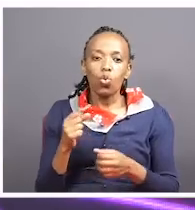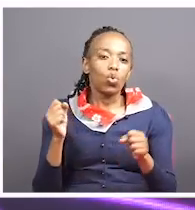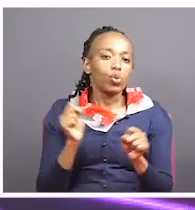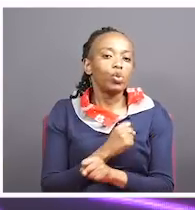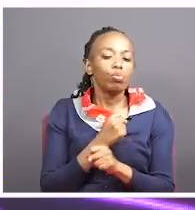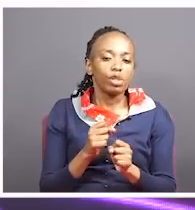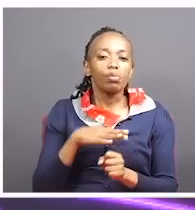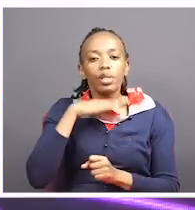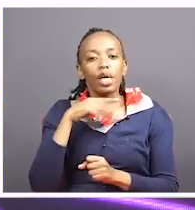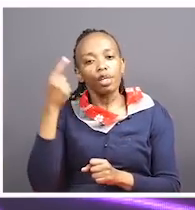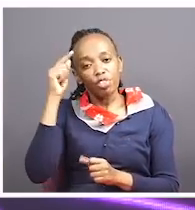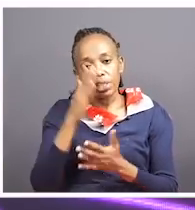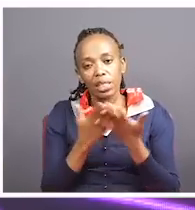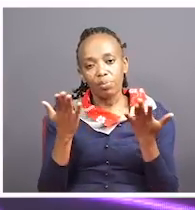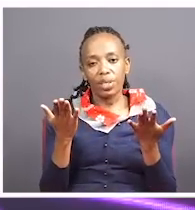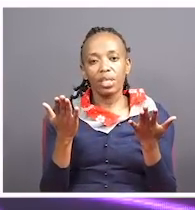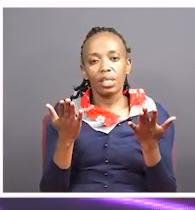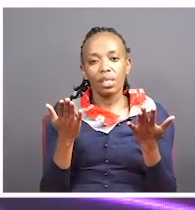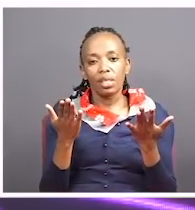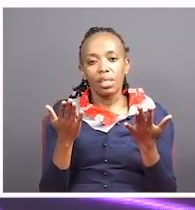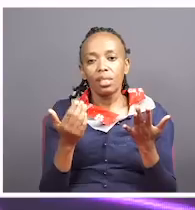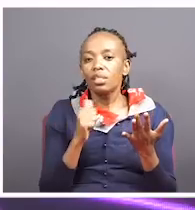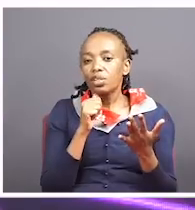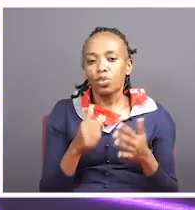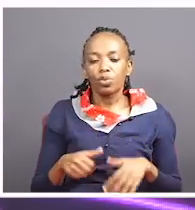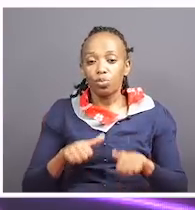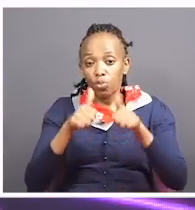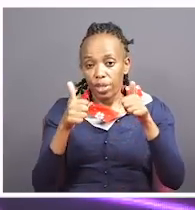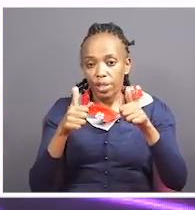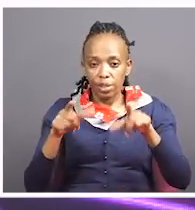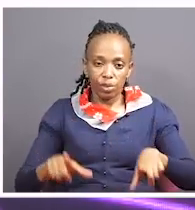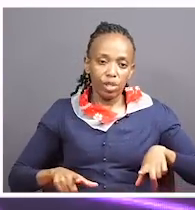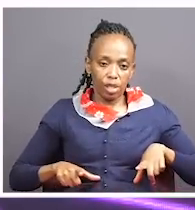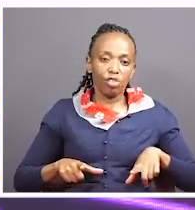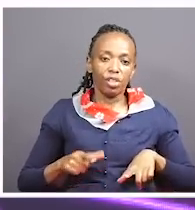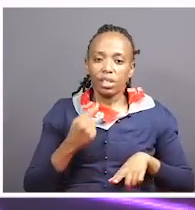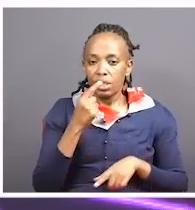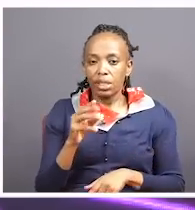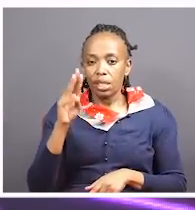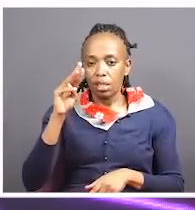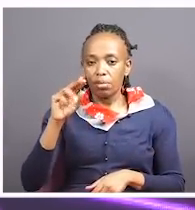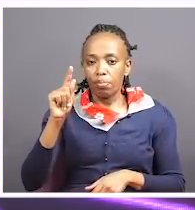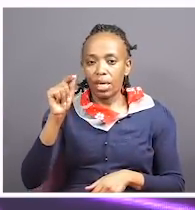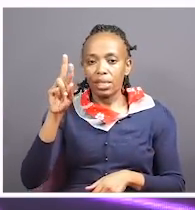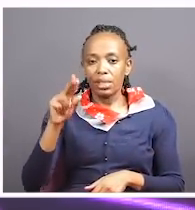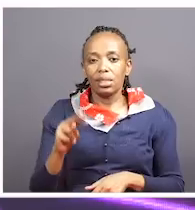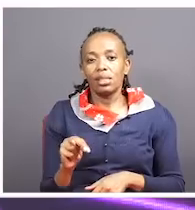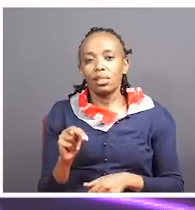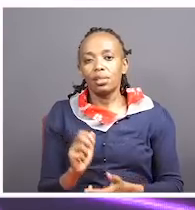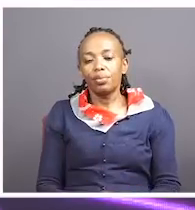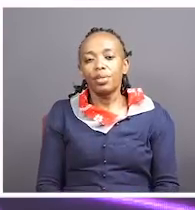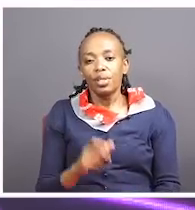who cannot die for something is not fit to live, said Martin Luther King